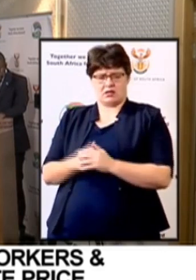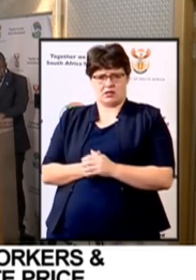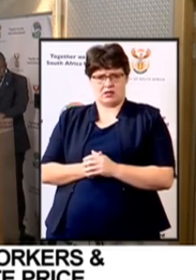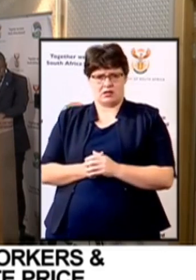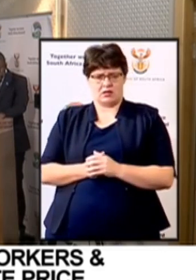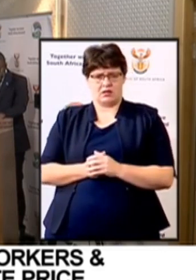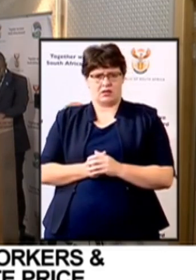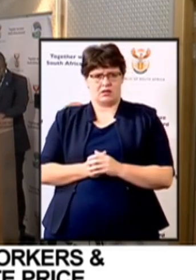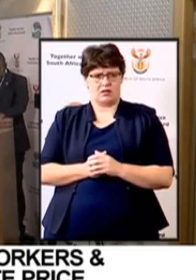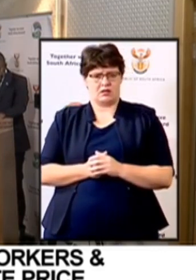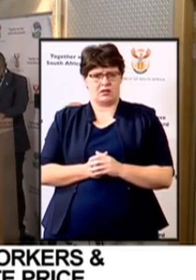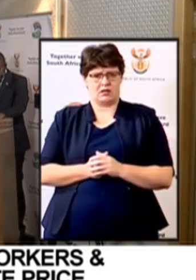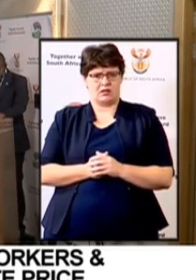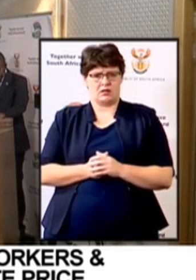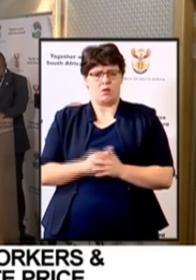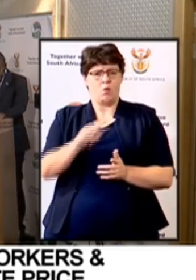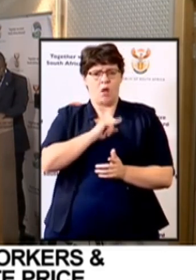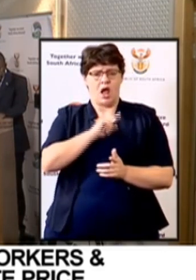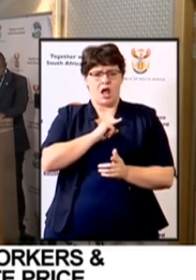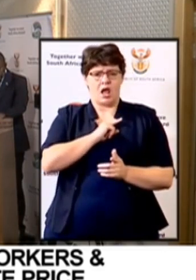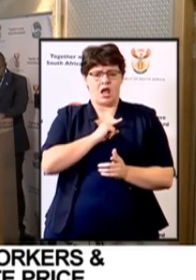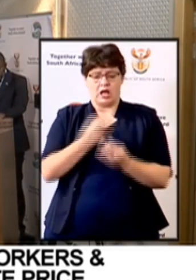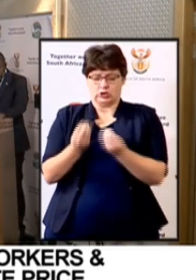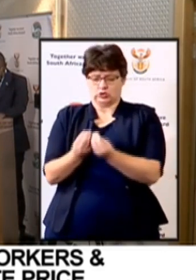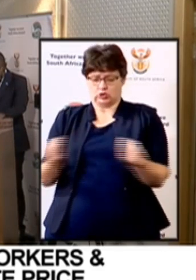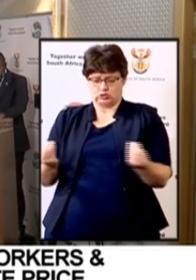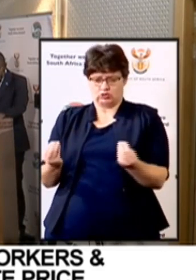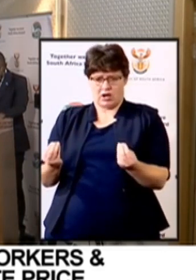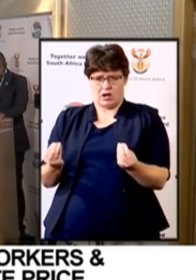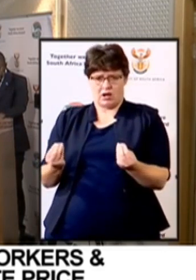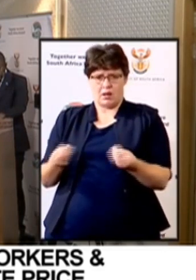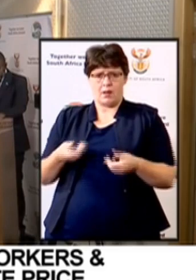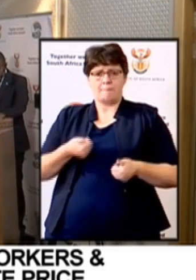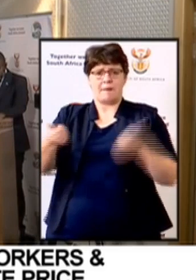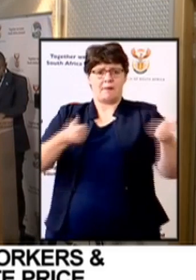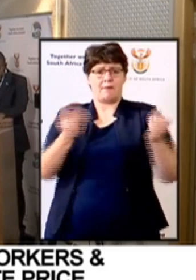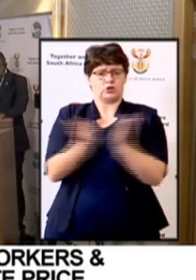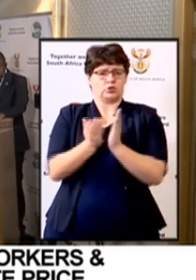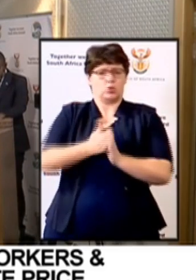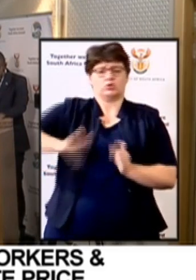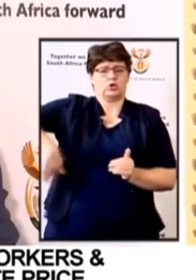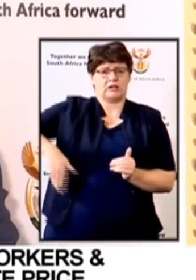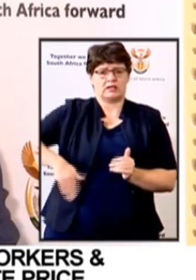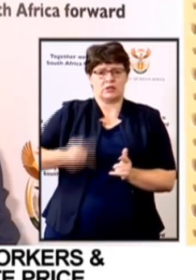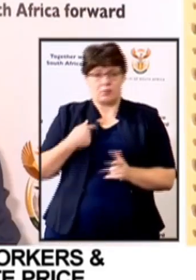aren't at school and they can't leave their kids at school. How will that determination be done? Thank you.